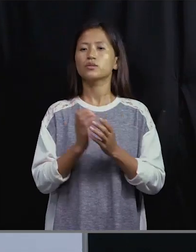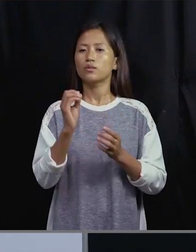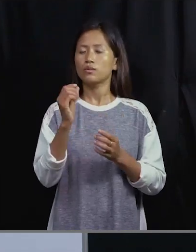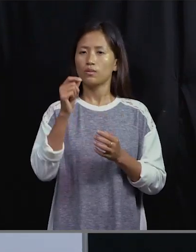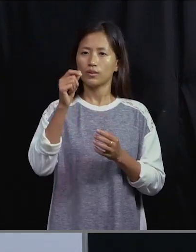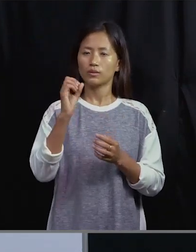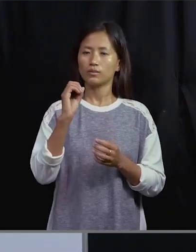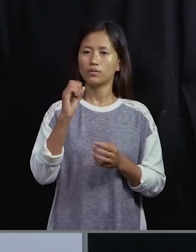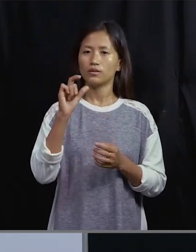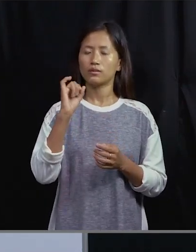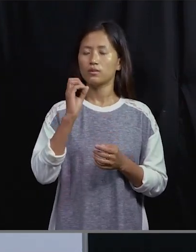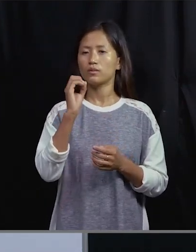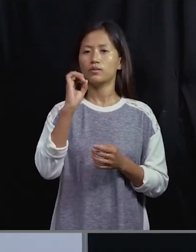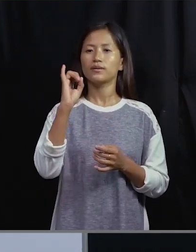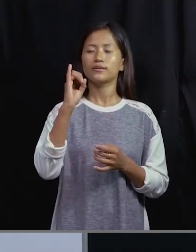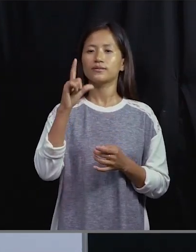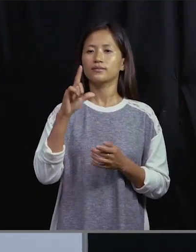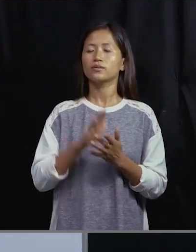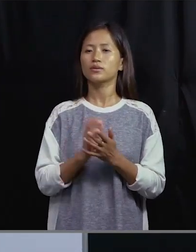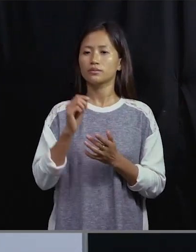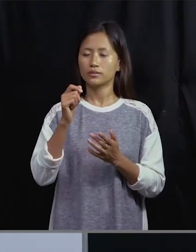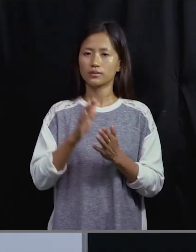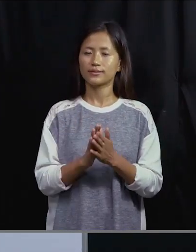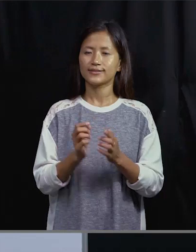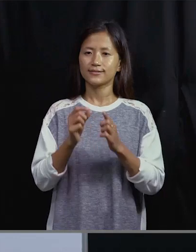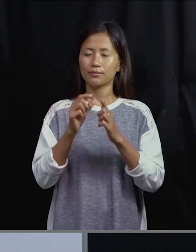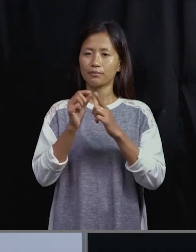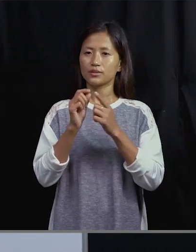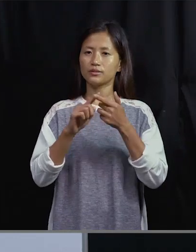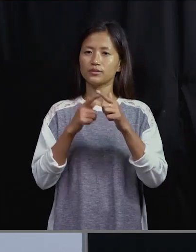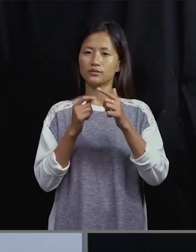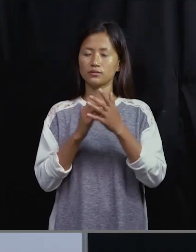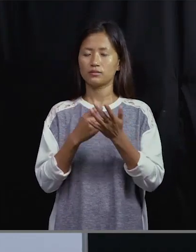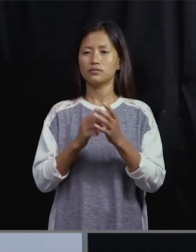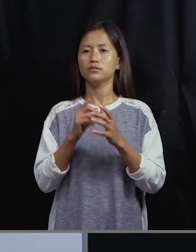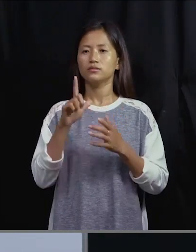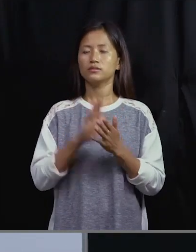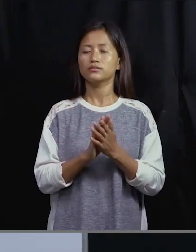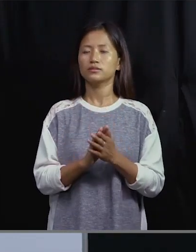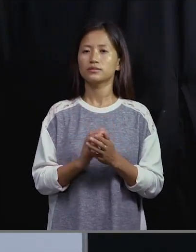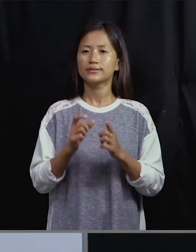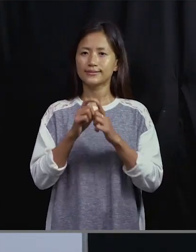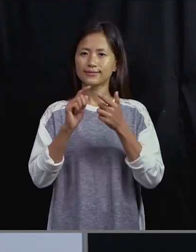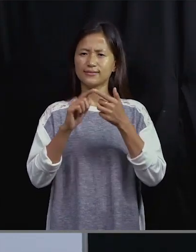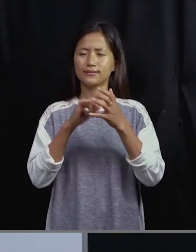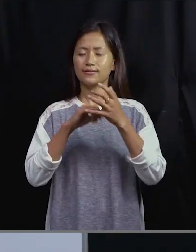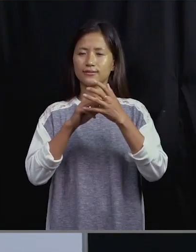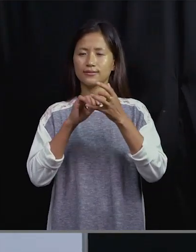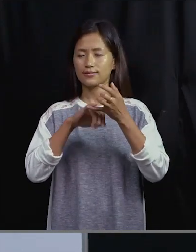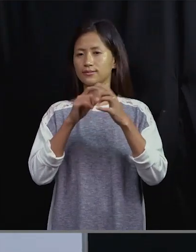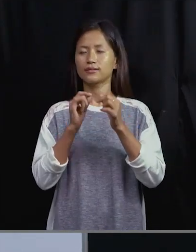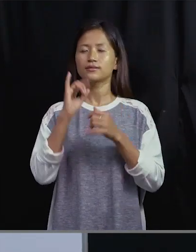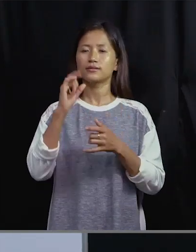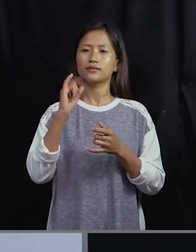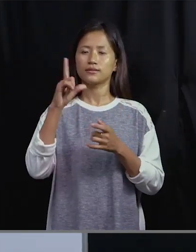one raw material. So from crude oil, we get petrol, diesel, isn't that, or gasoline? Okay, so one raw material